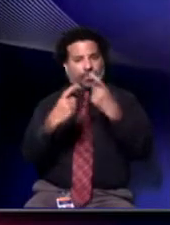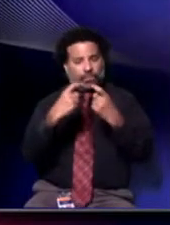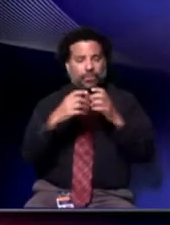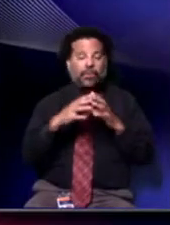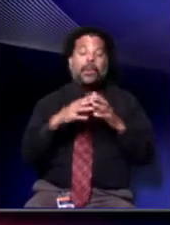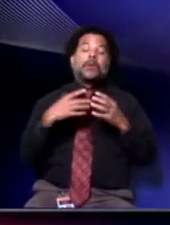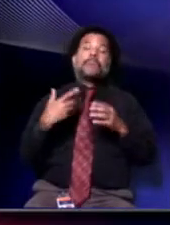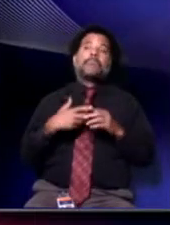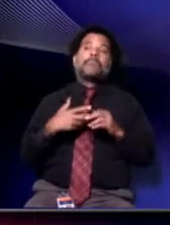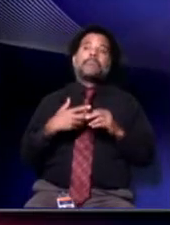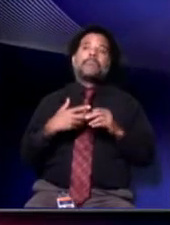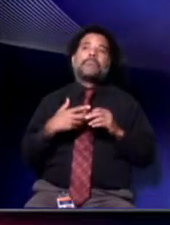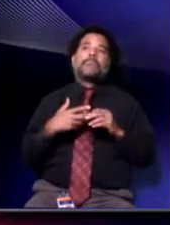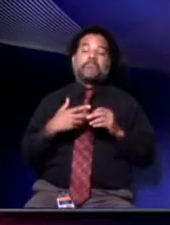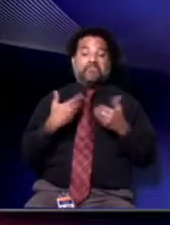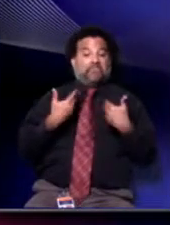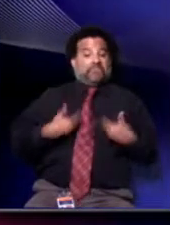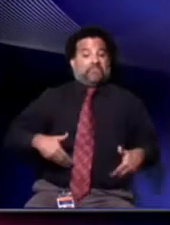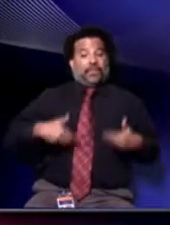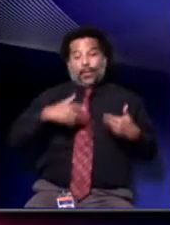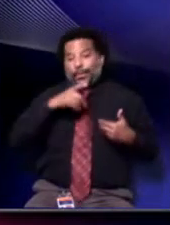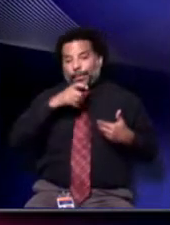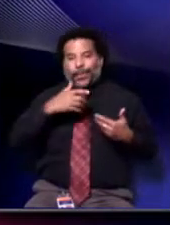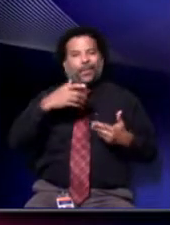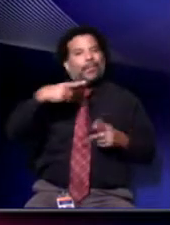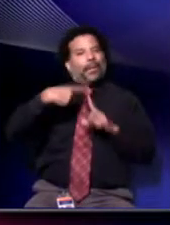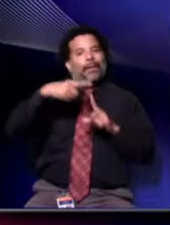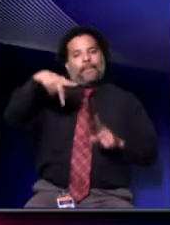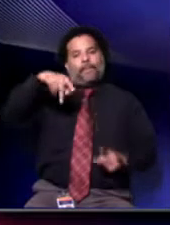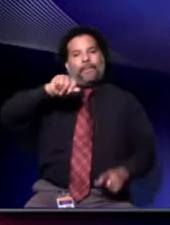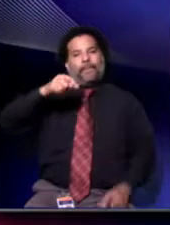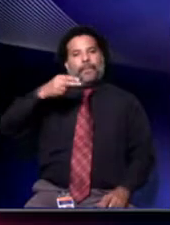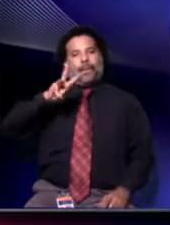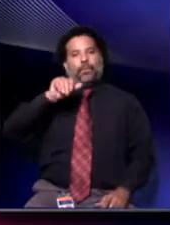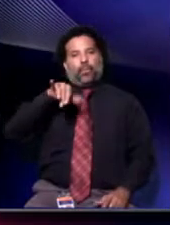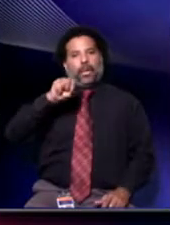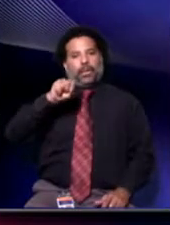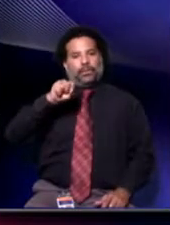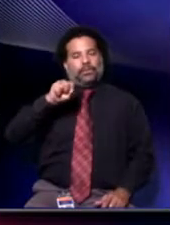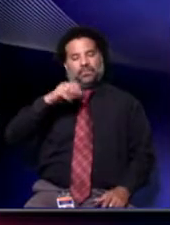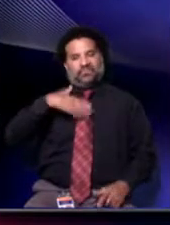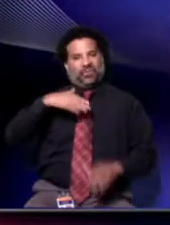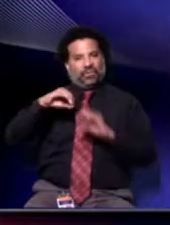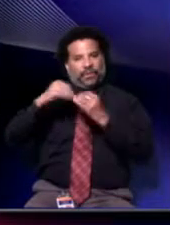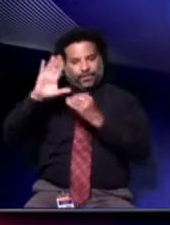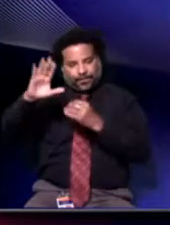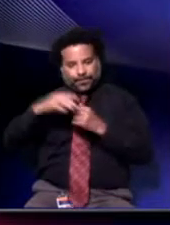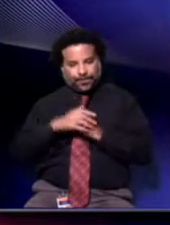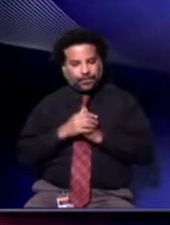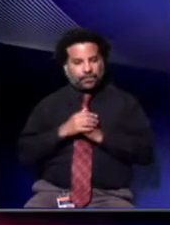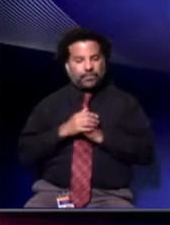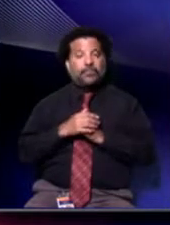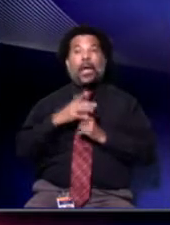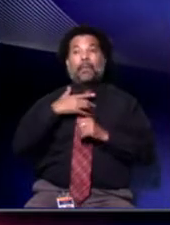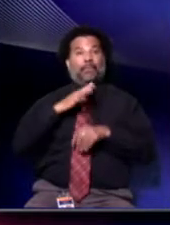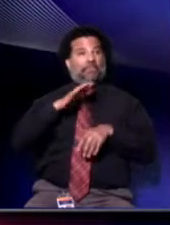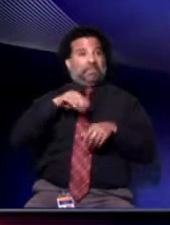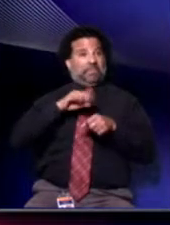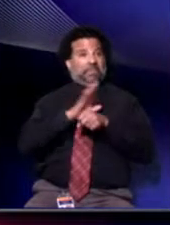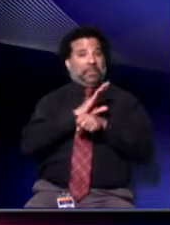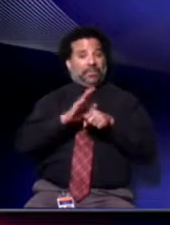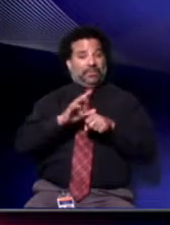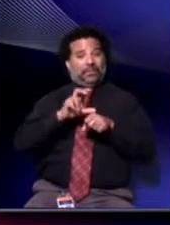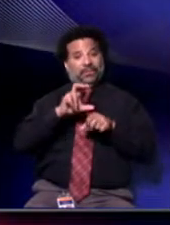First, about me and about Pathways. I've been in the business in the investment management business for